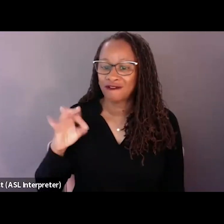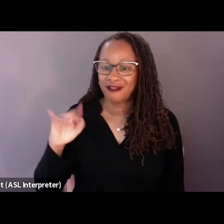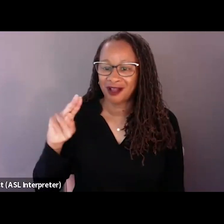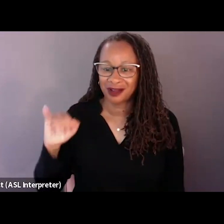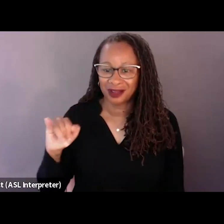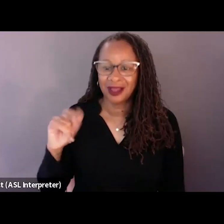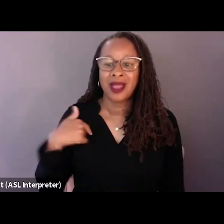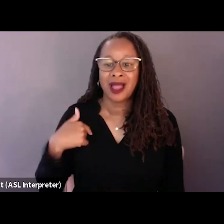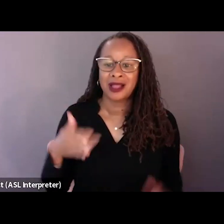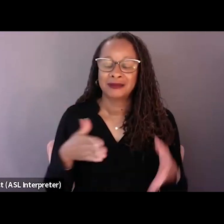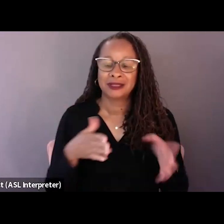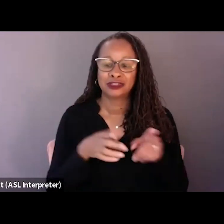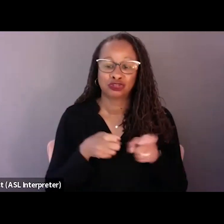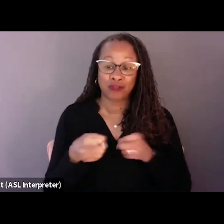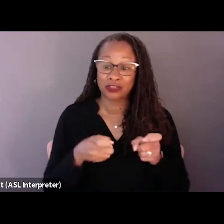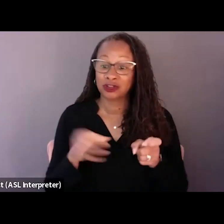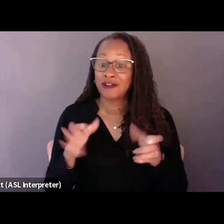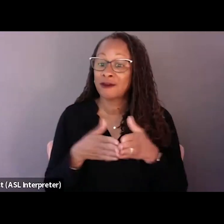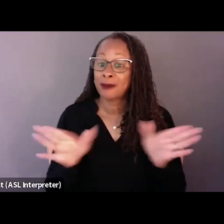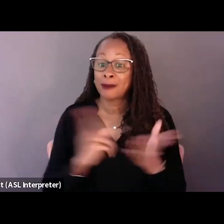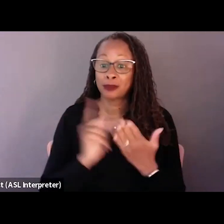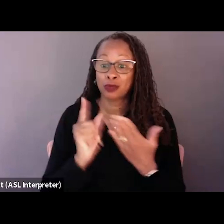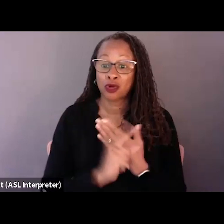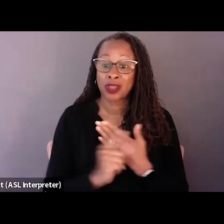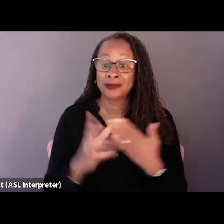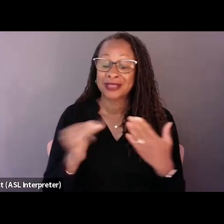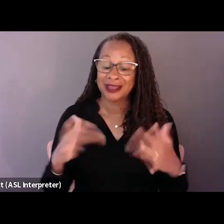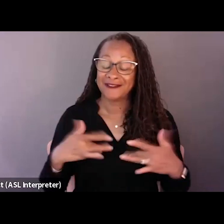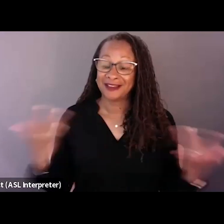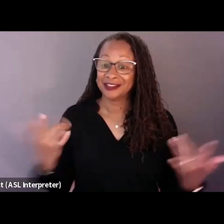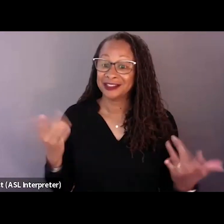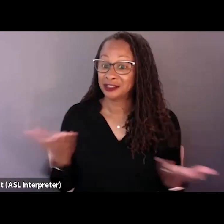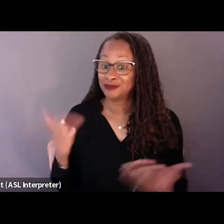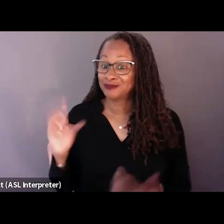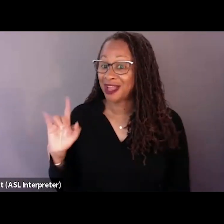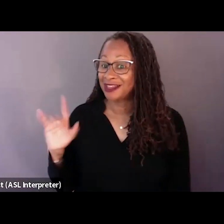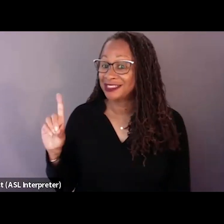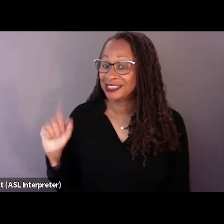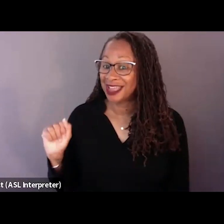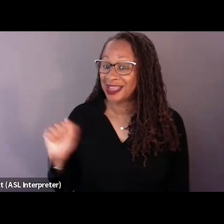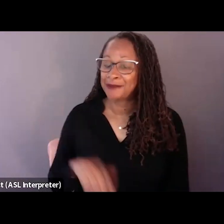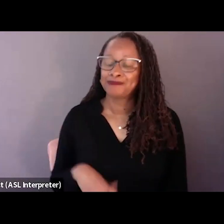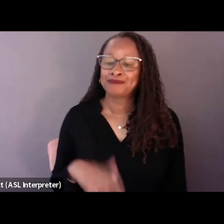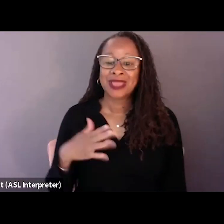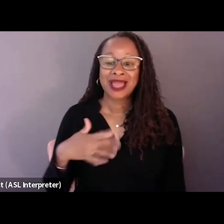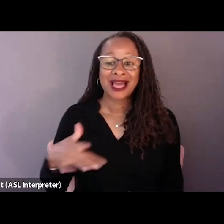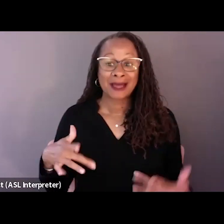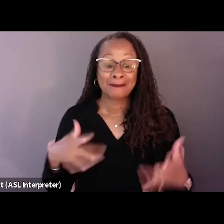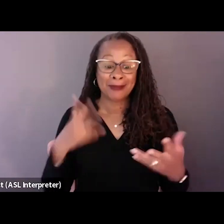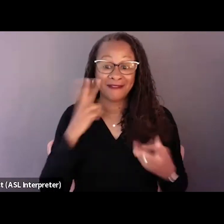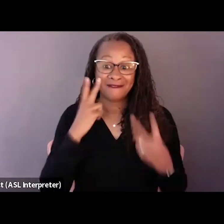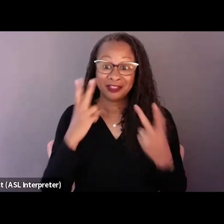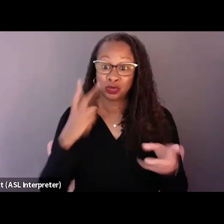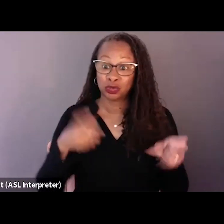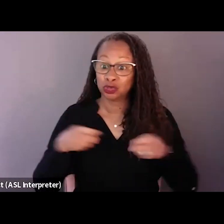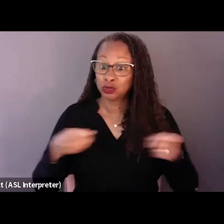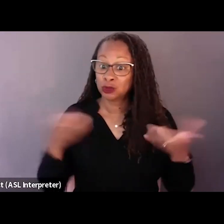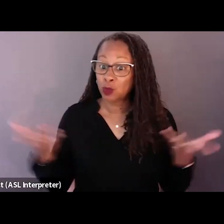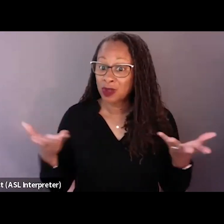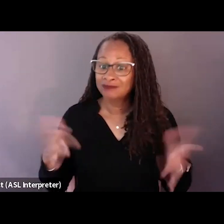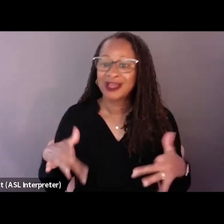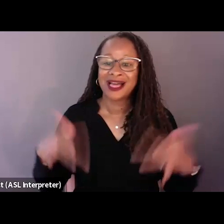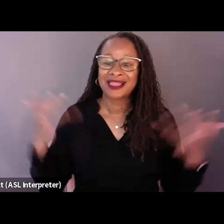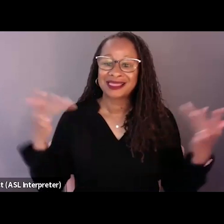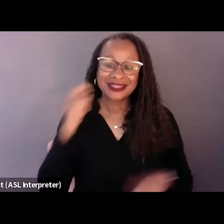Public Programs and Events here at IDA. I'm a light-skinned Mexican-Palestinian woman with